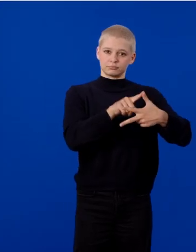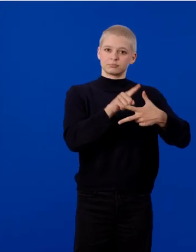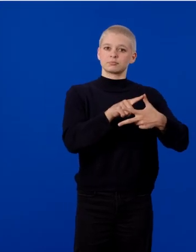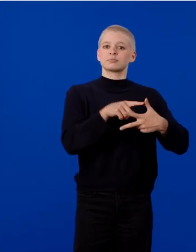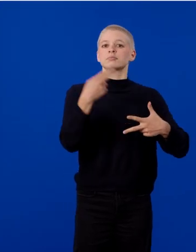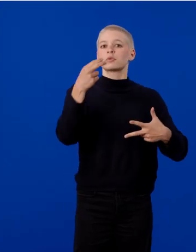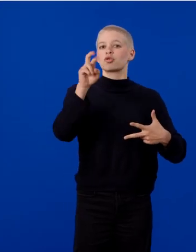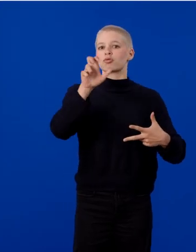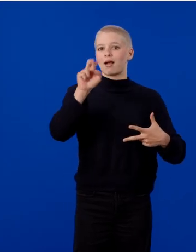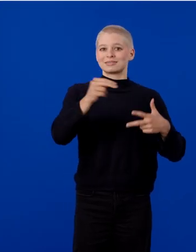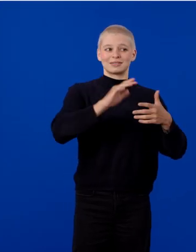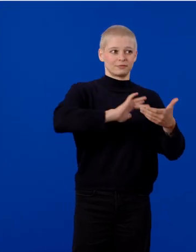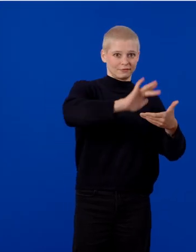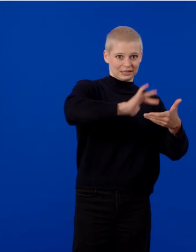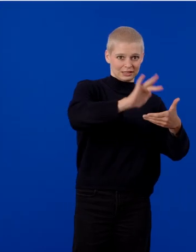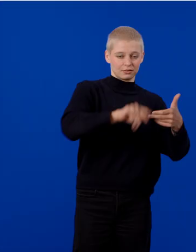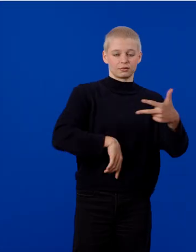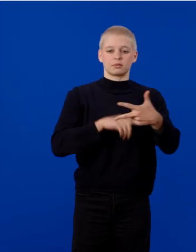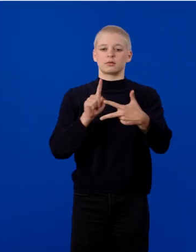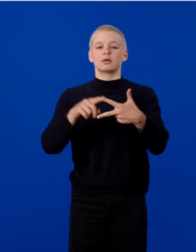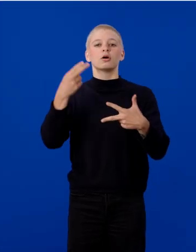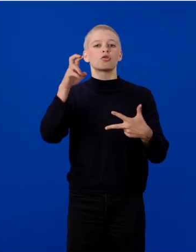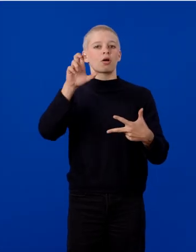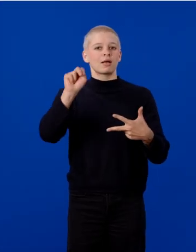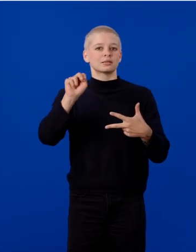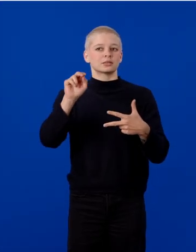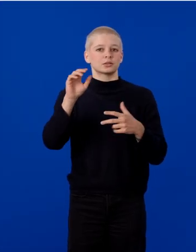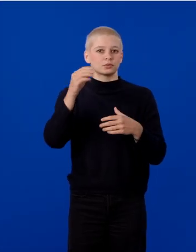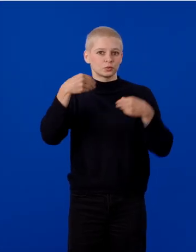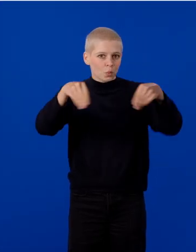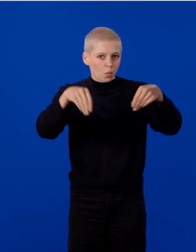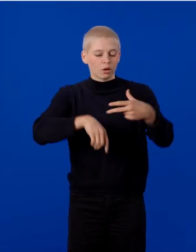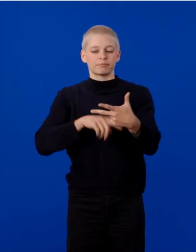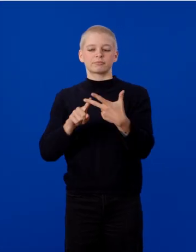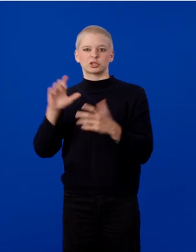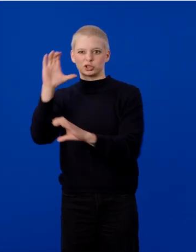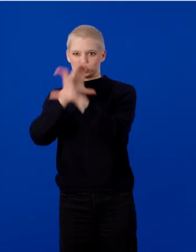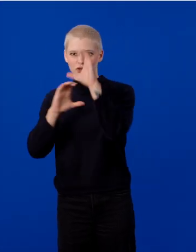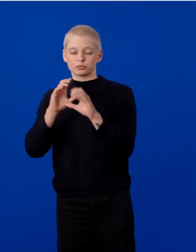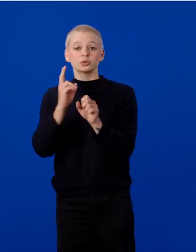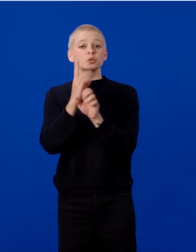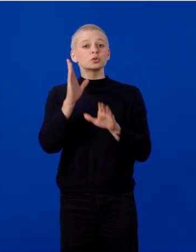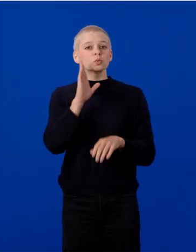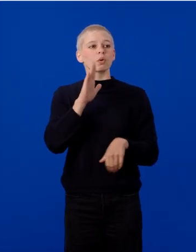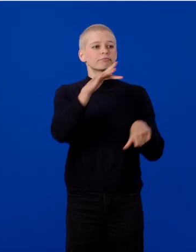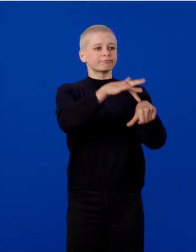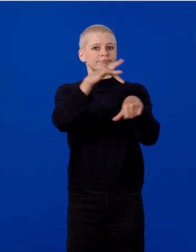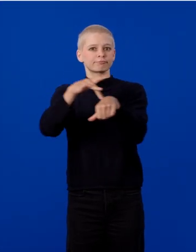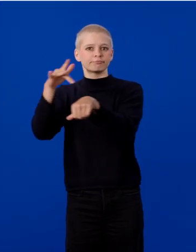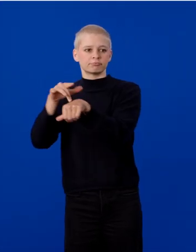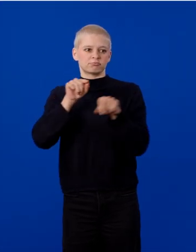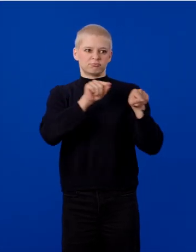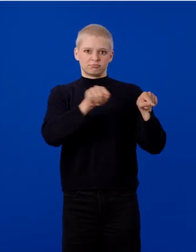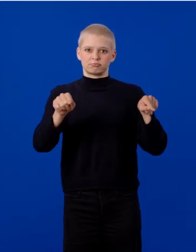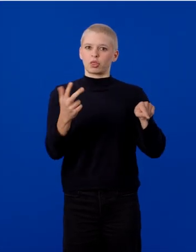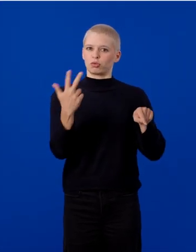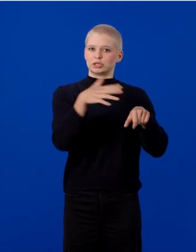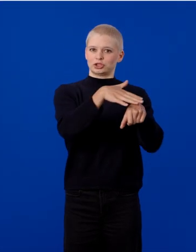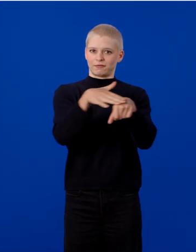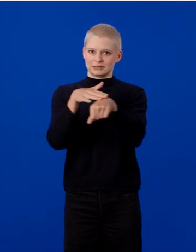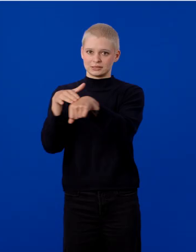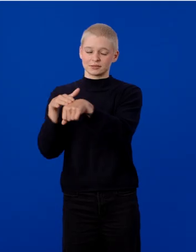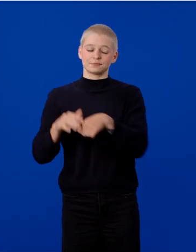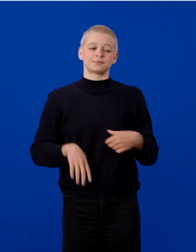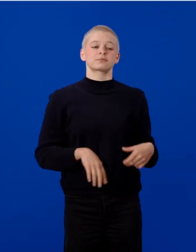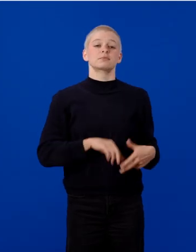store, and search. Users interact with these vehicles across 3 surfaces. The first is in VR, when they